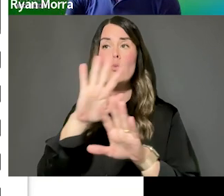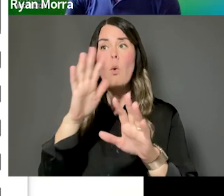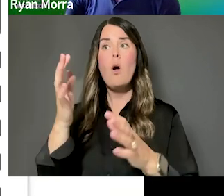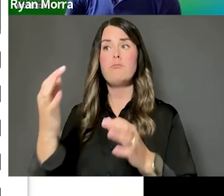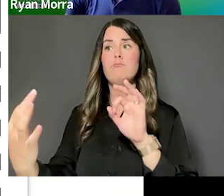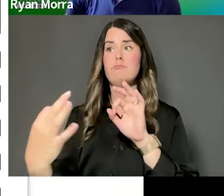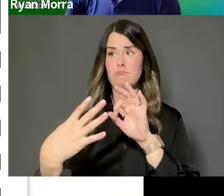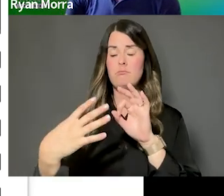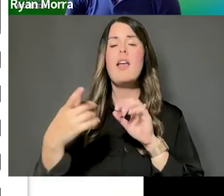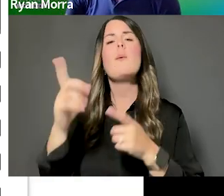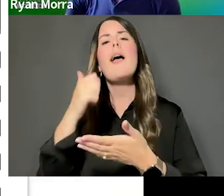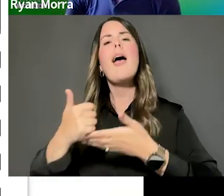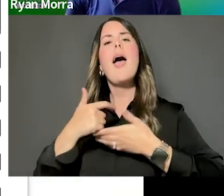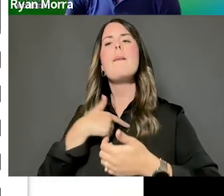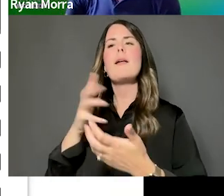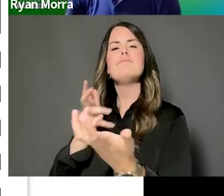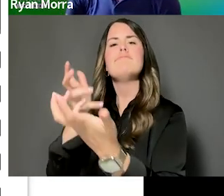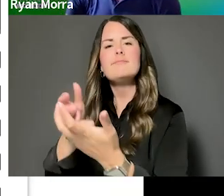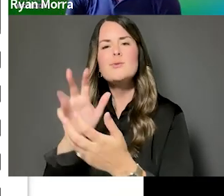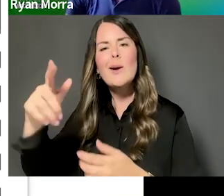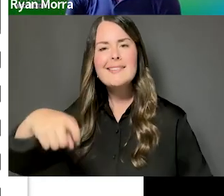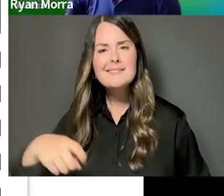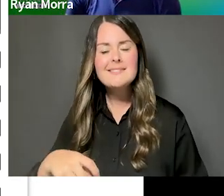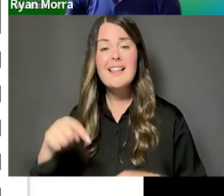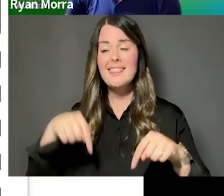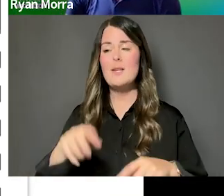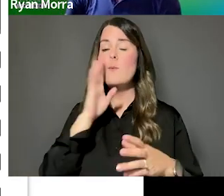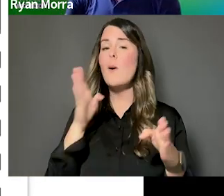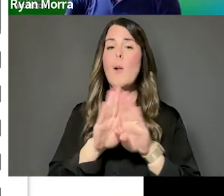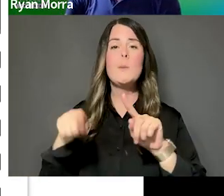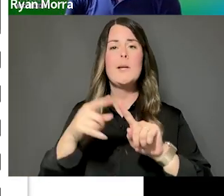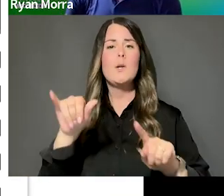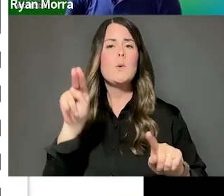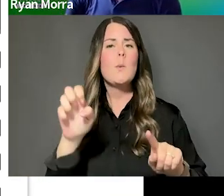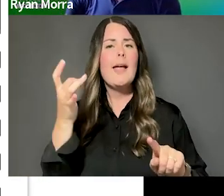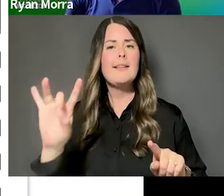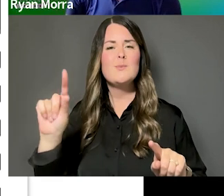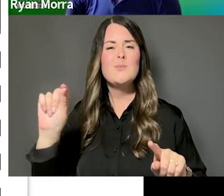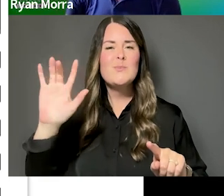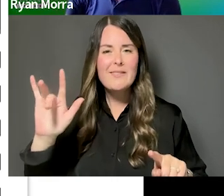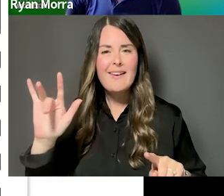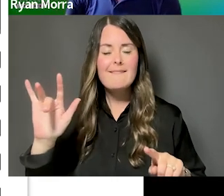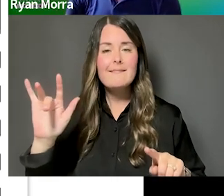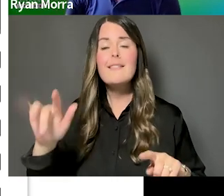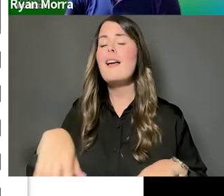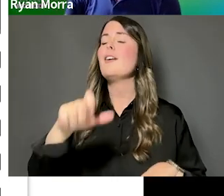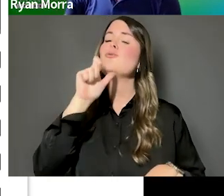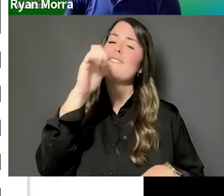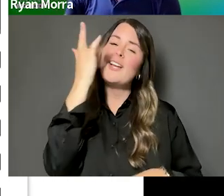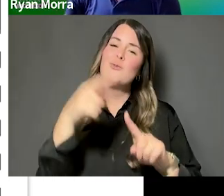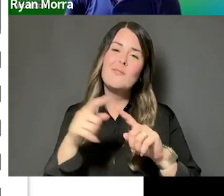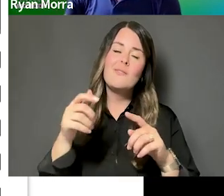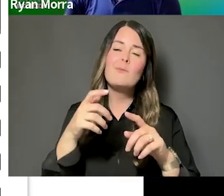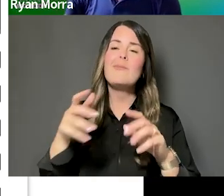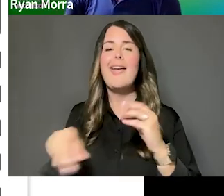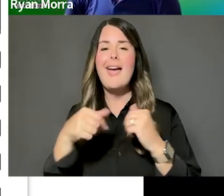Your input will help us tailor our content to better meet your needs. This survey will close on June 18th, 2025. And